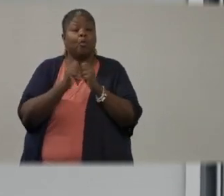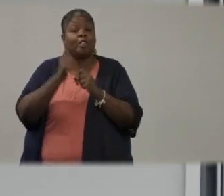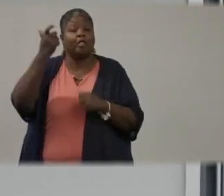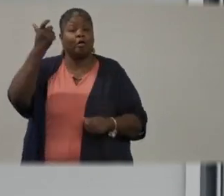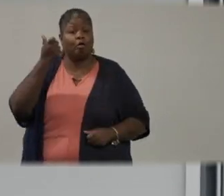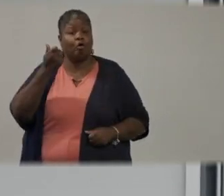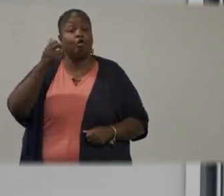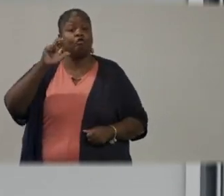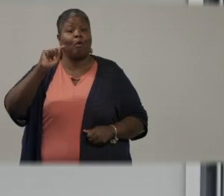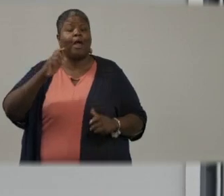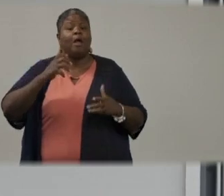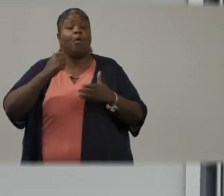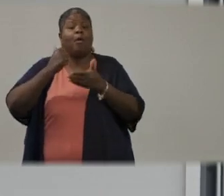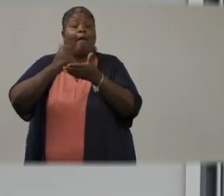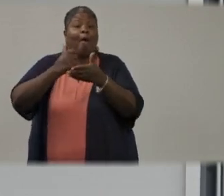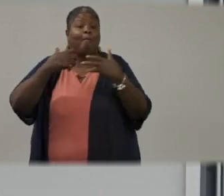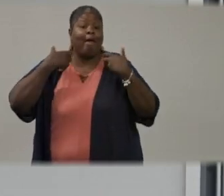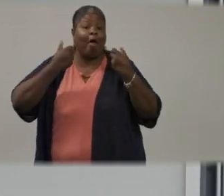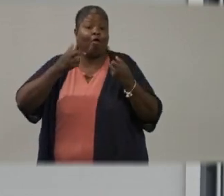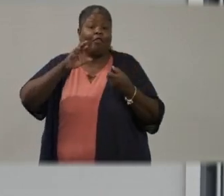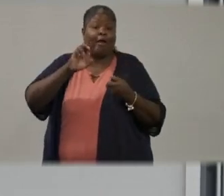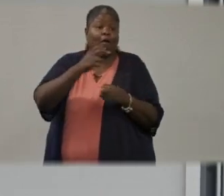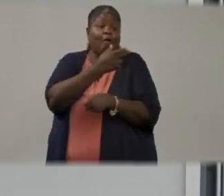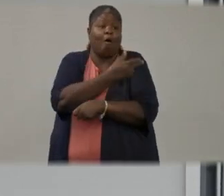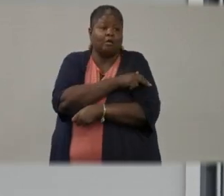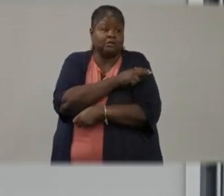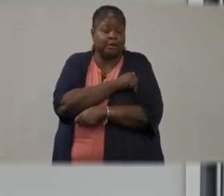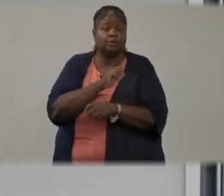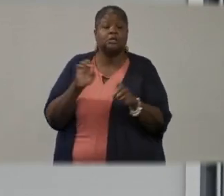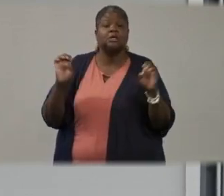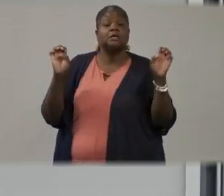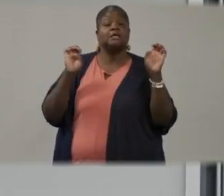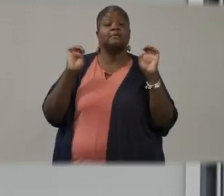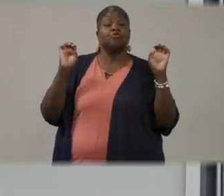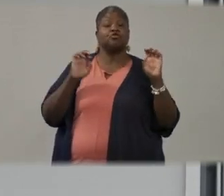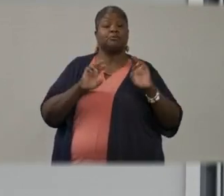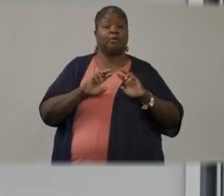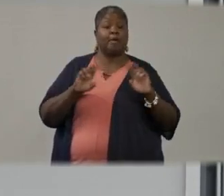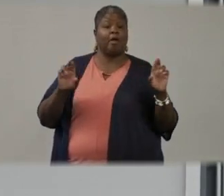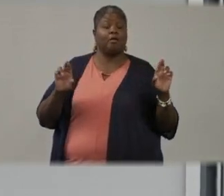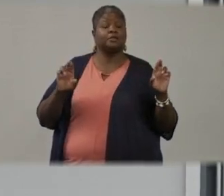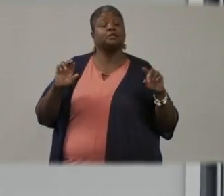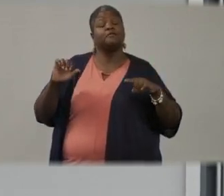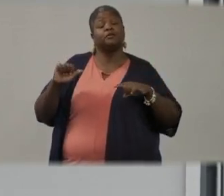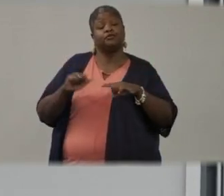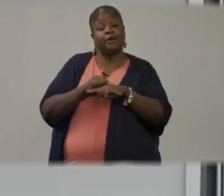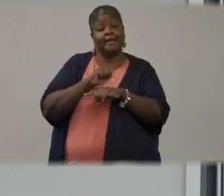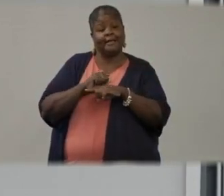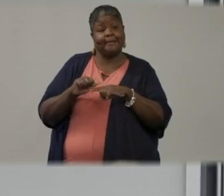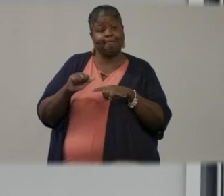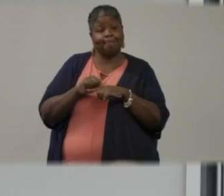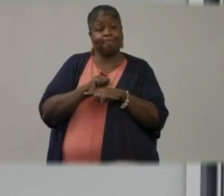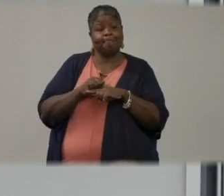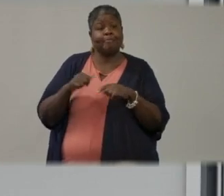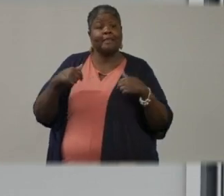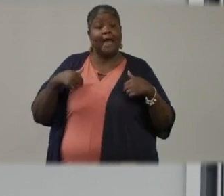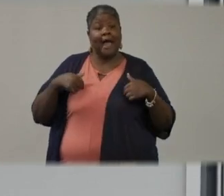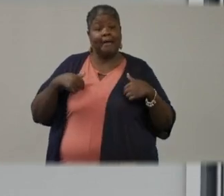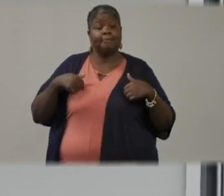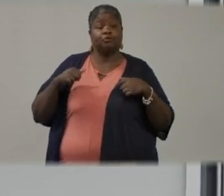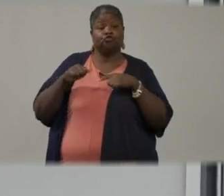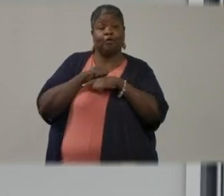We help healthcare and hospitals in emergency preparedness for training. I'm the training